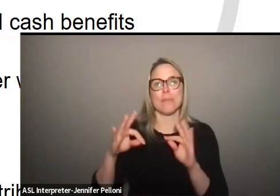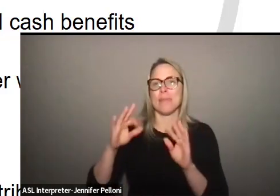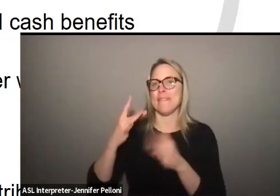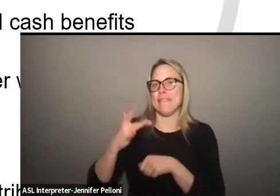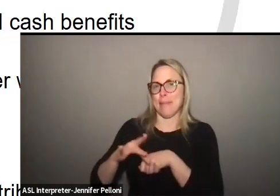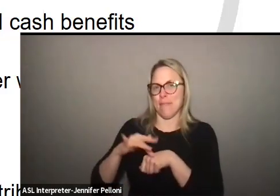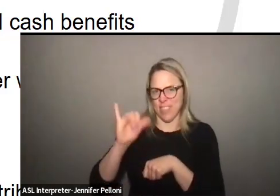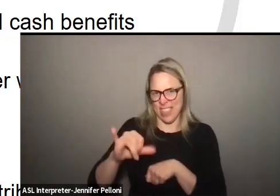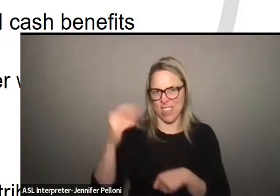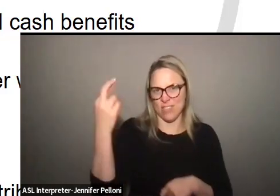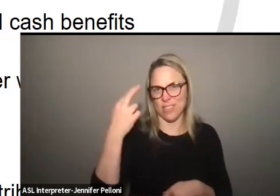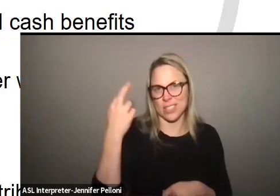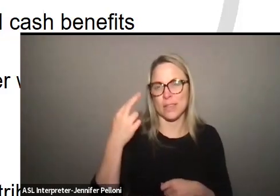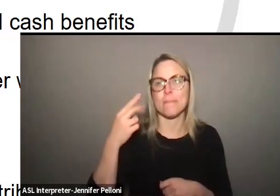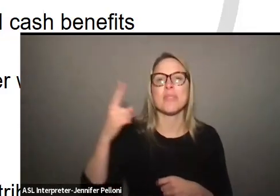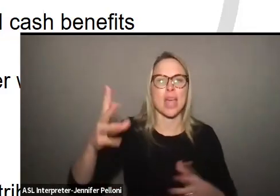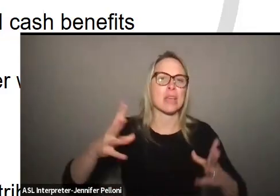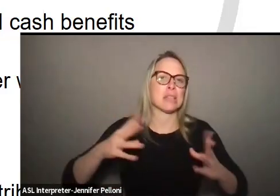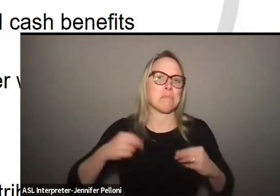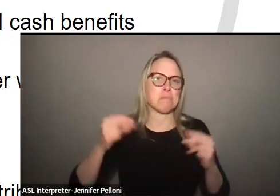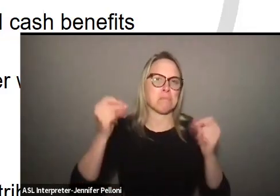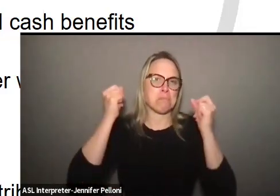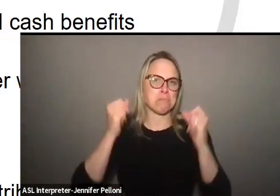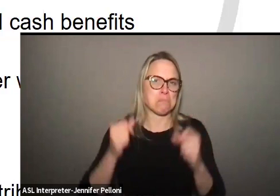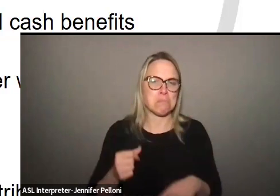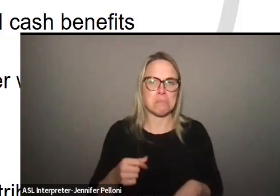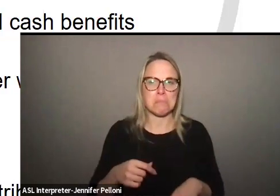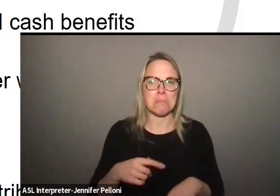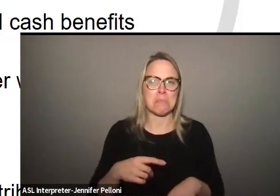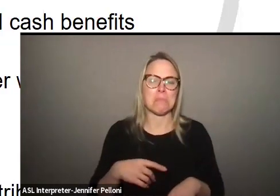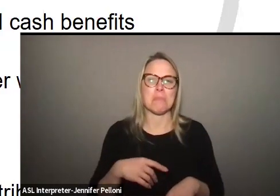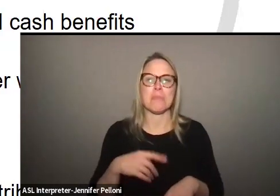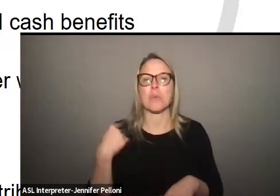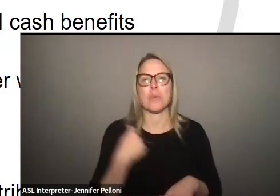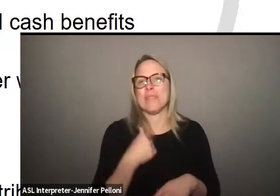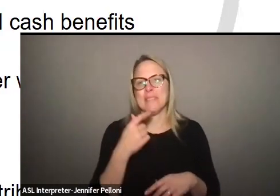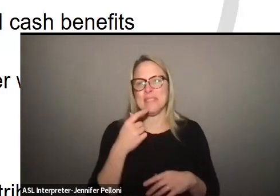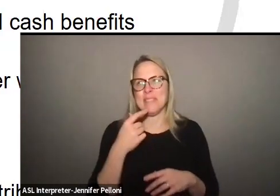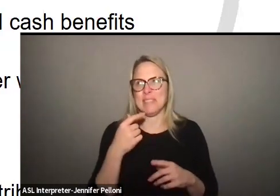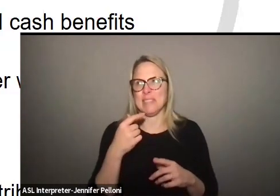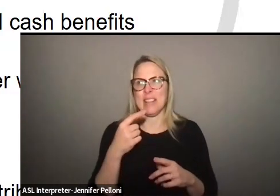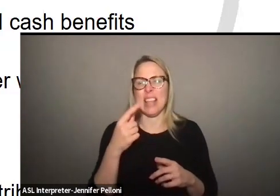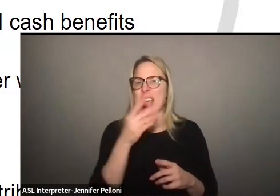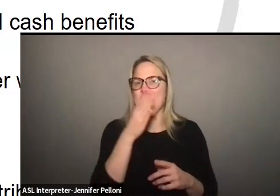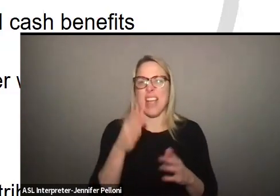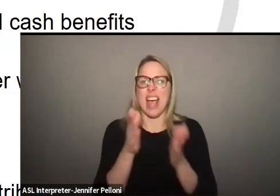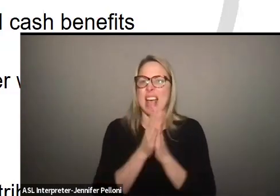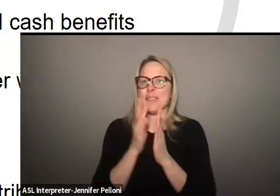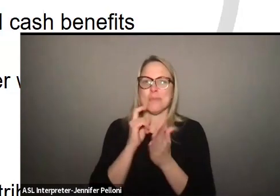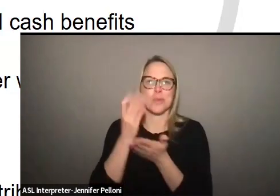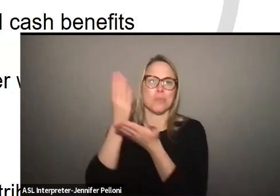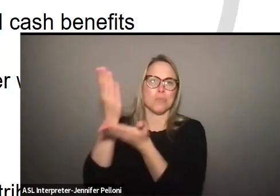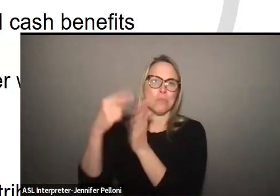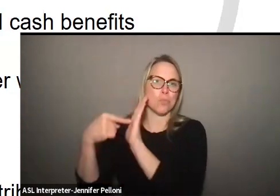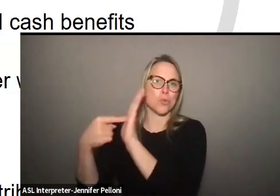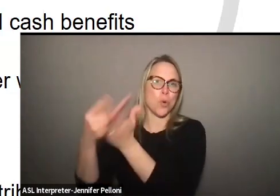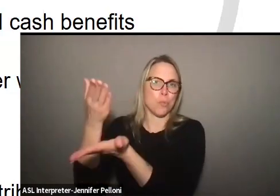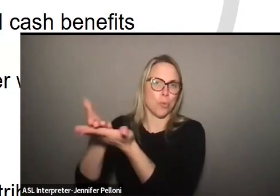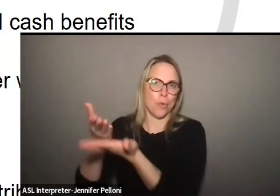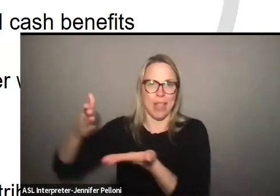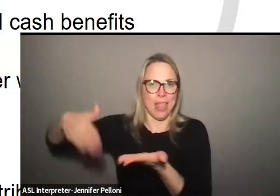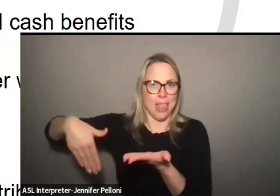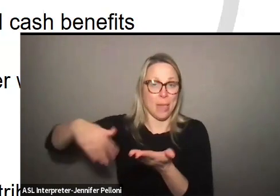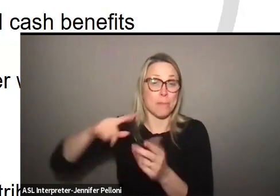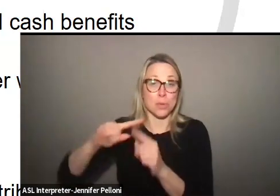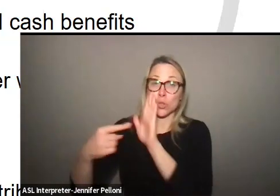because that's something that they accept readily. I'm not sure that we've even had somebody ask to produce it yet, but you could show that